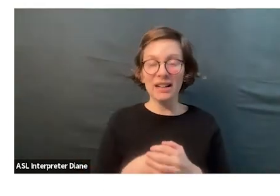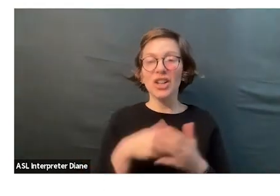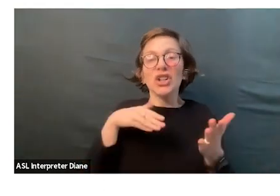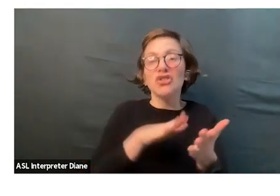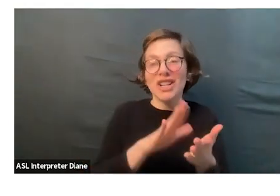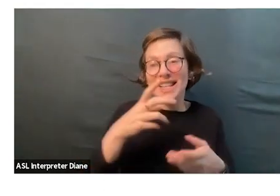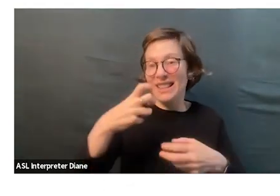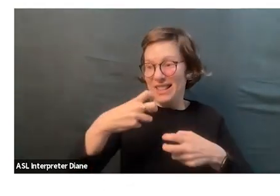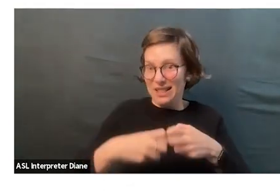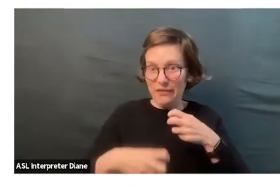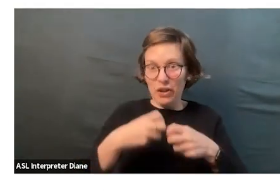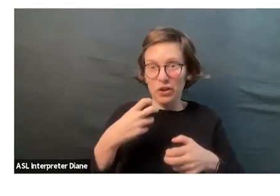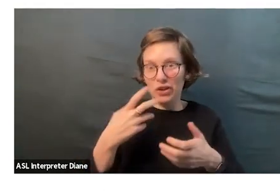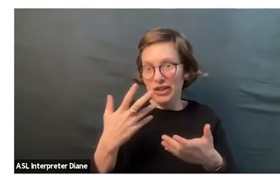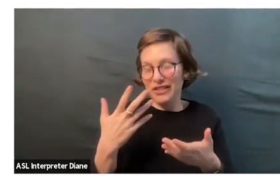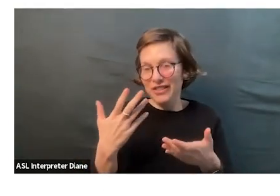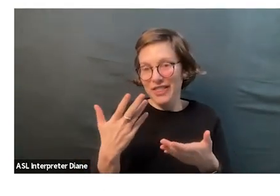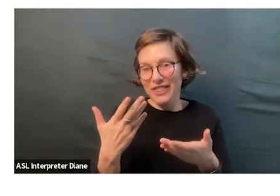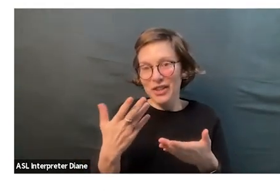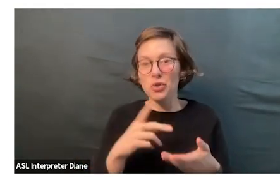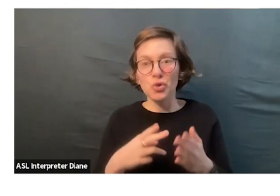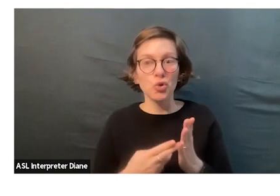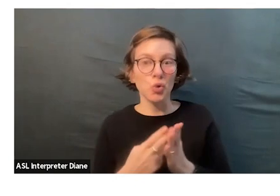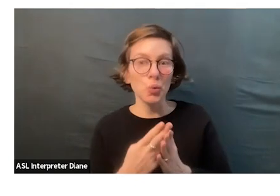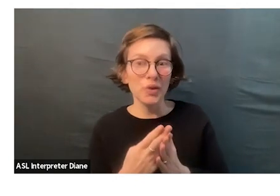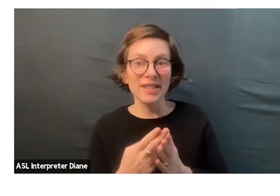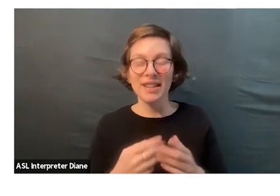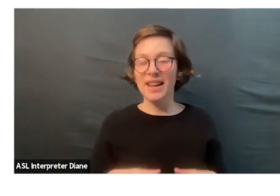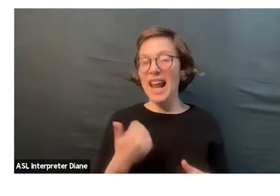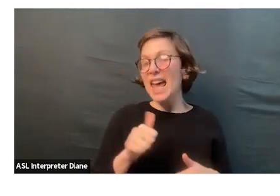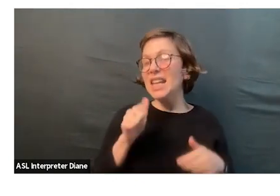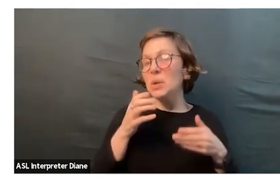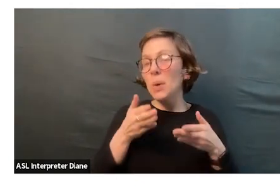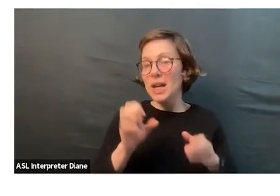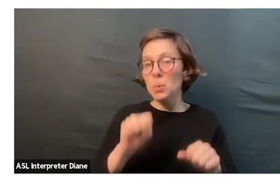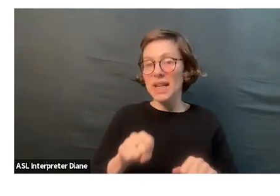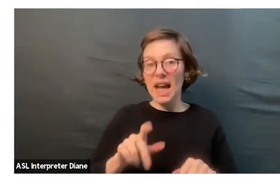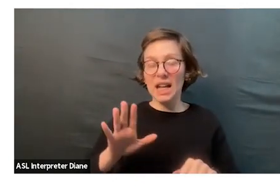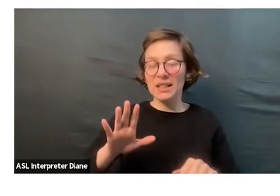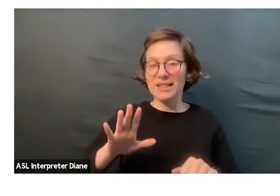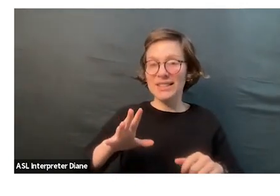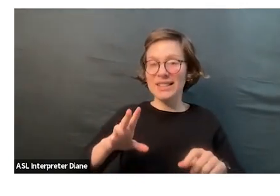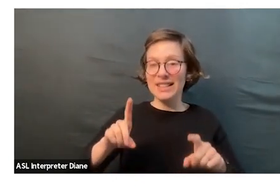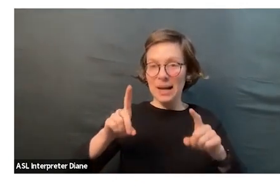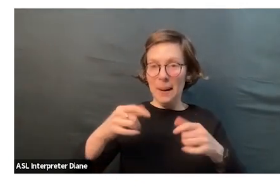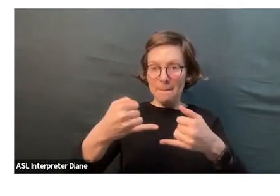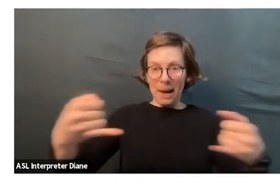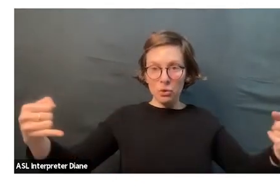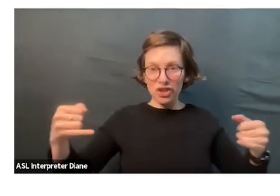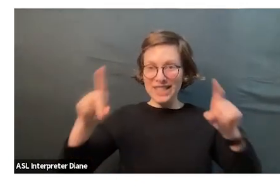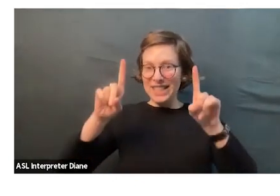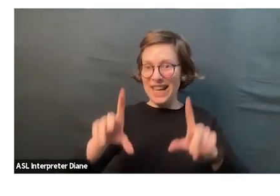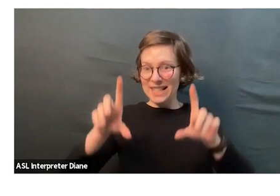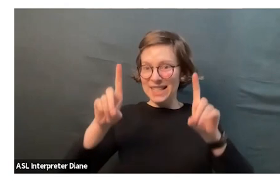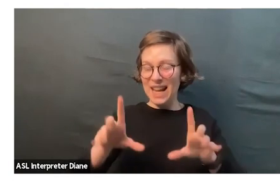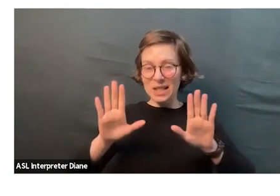where some of these injustices are is the crucial first step, right? So, for example, if I'm talking about Orientalism, I could not help but think about